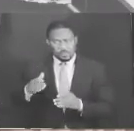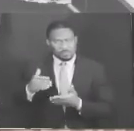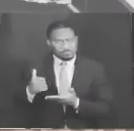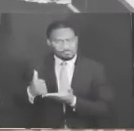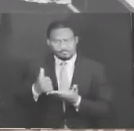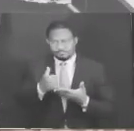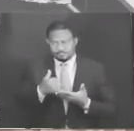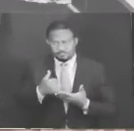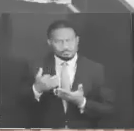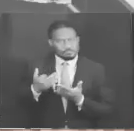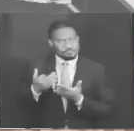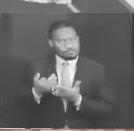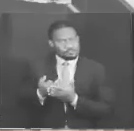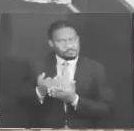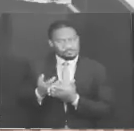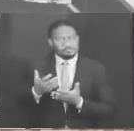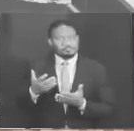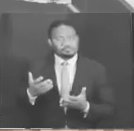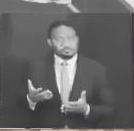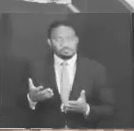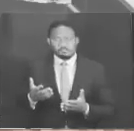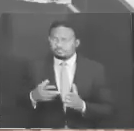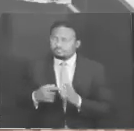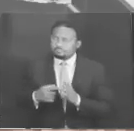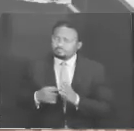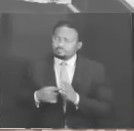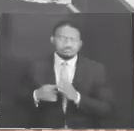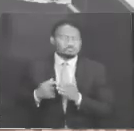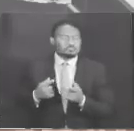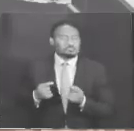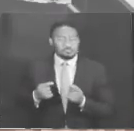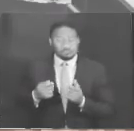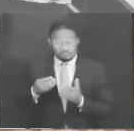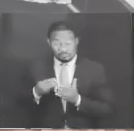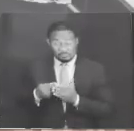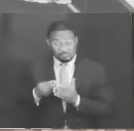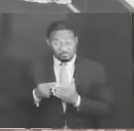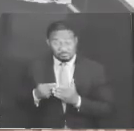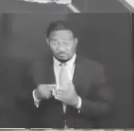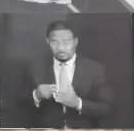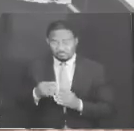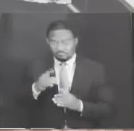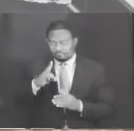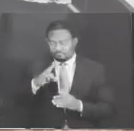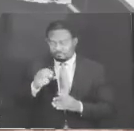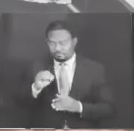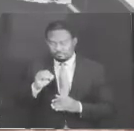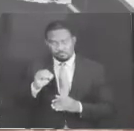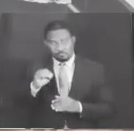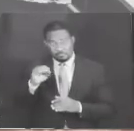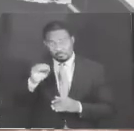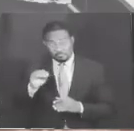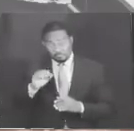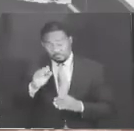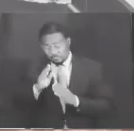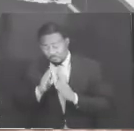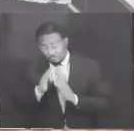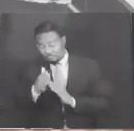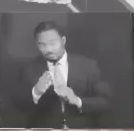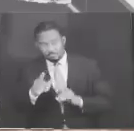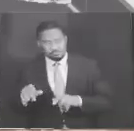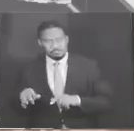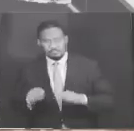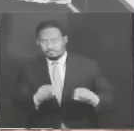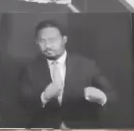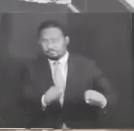is required to ensure that 80% of this amount is transferred directly to the District Assemblies without fail,